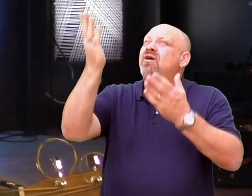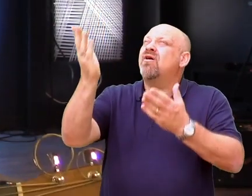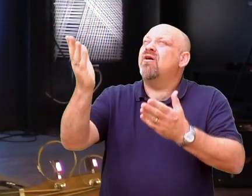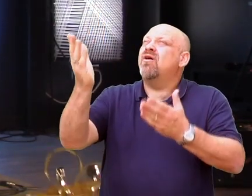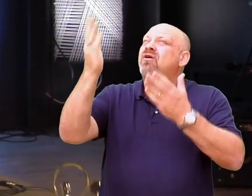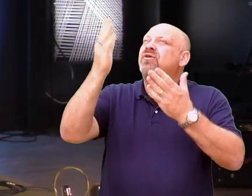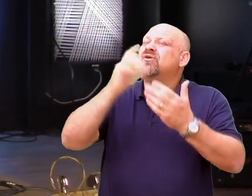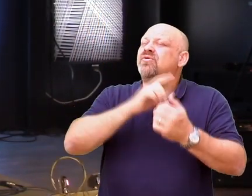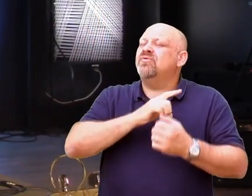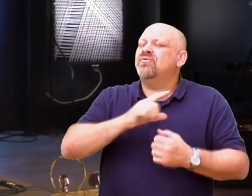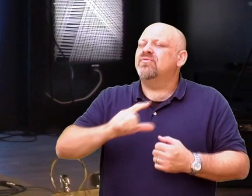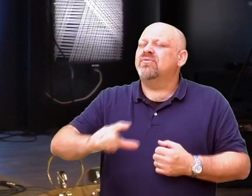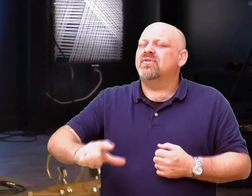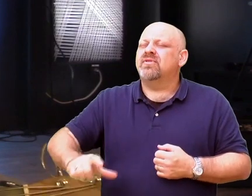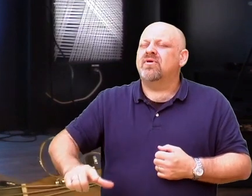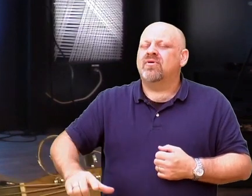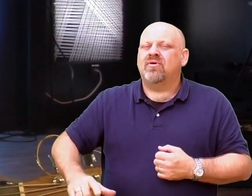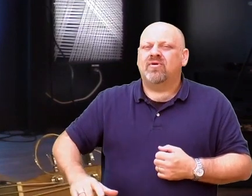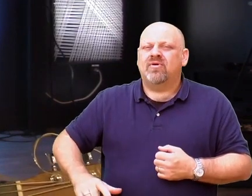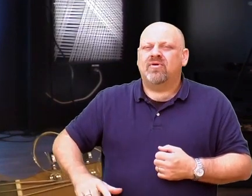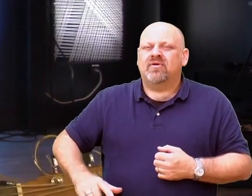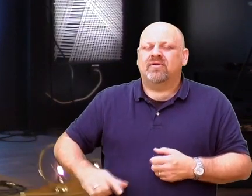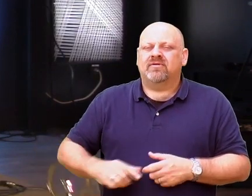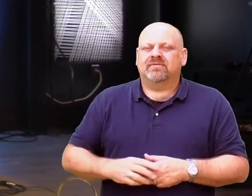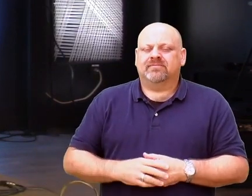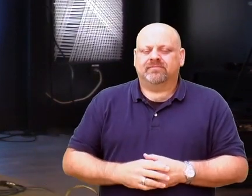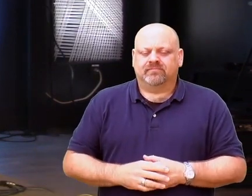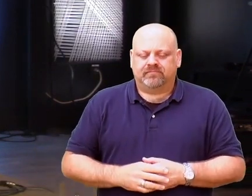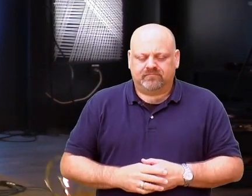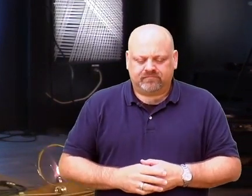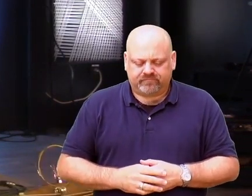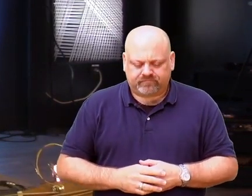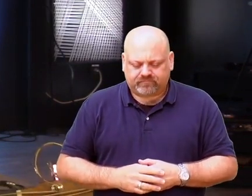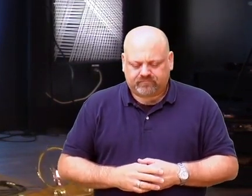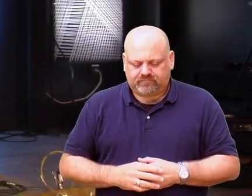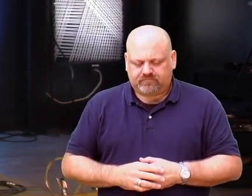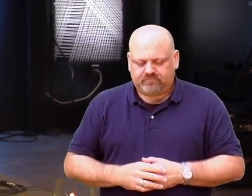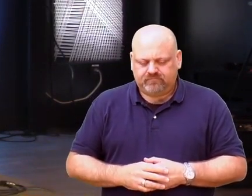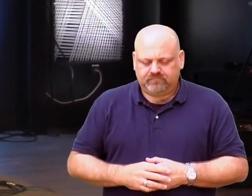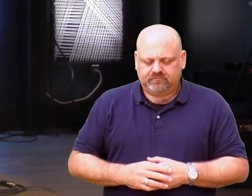And great are you, Lord.